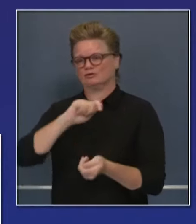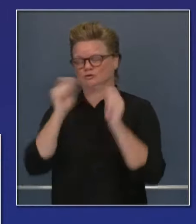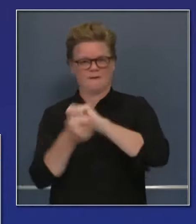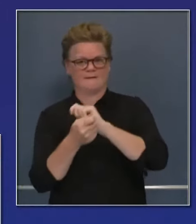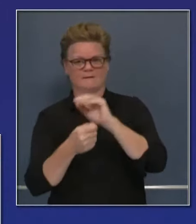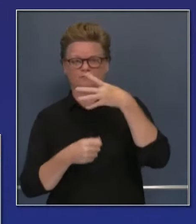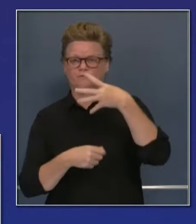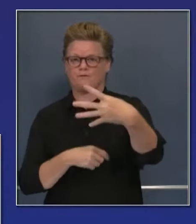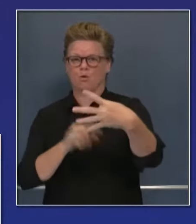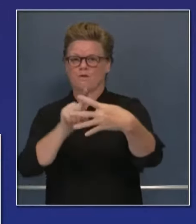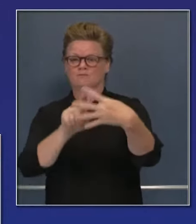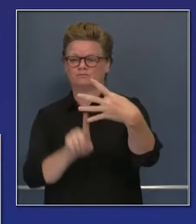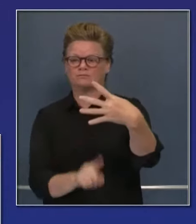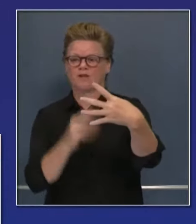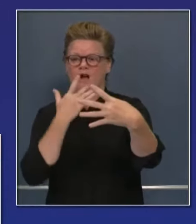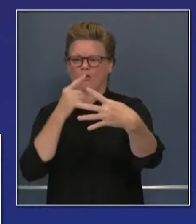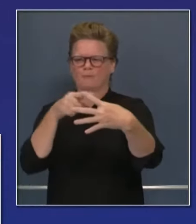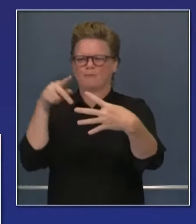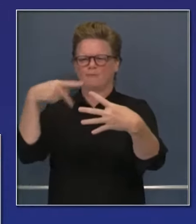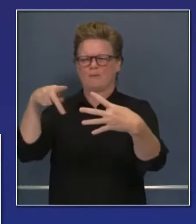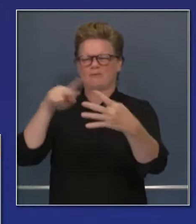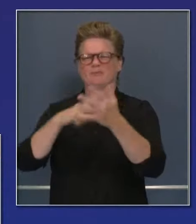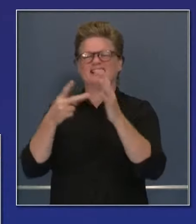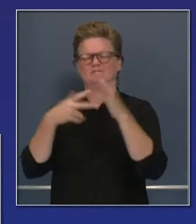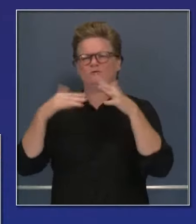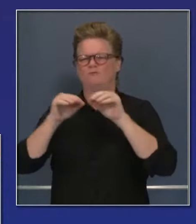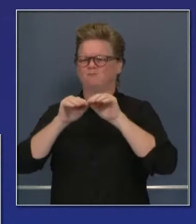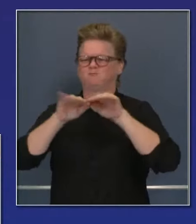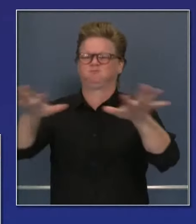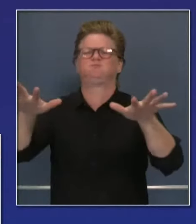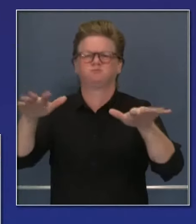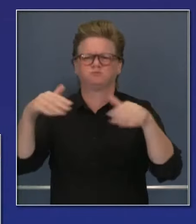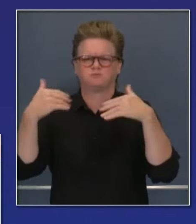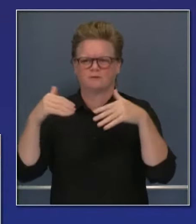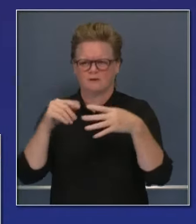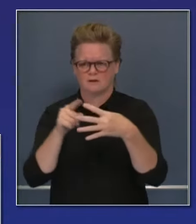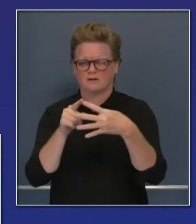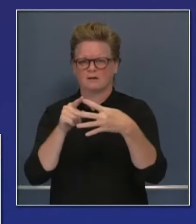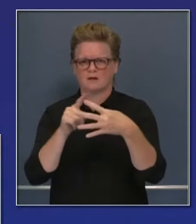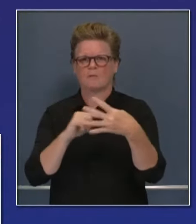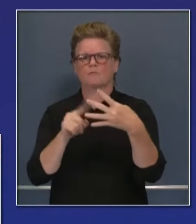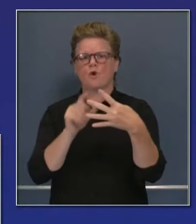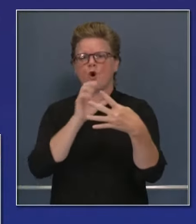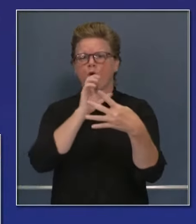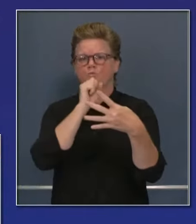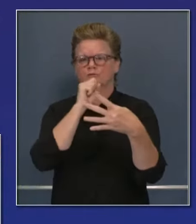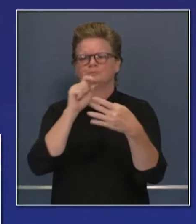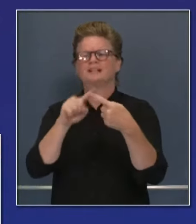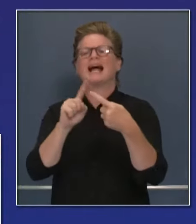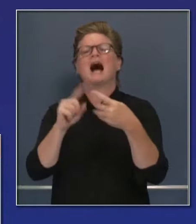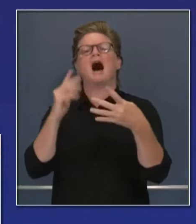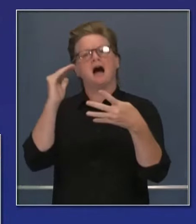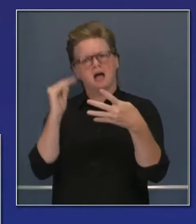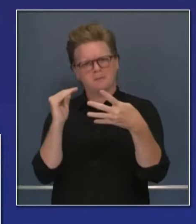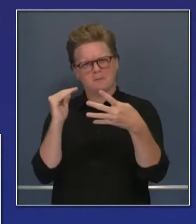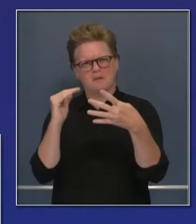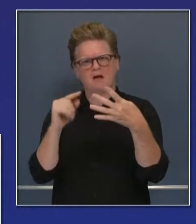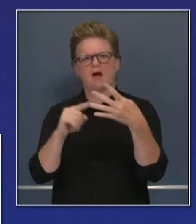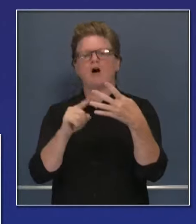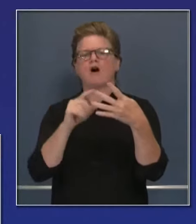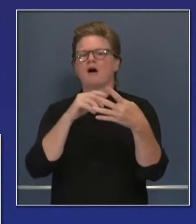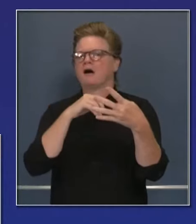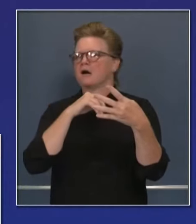purple, substantial is red, moderate transmission is orange, and minimal is yellow. And